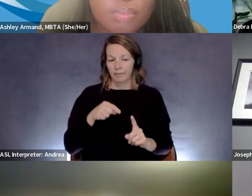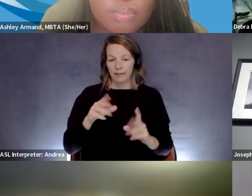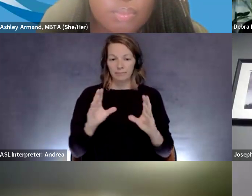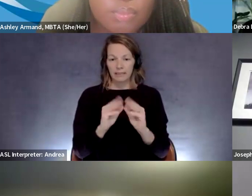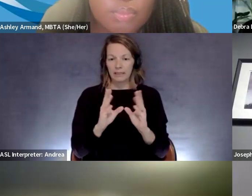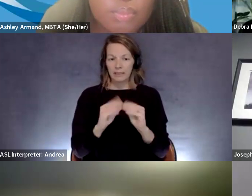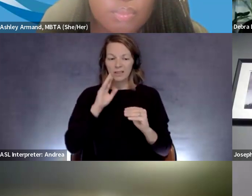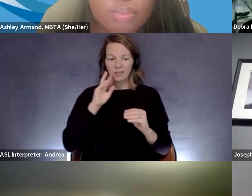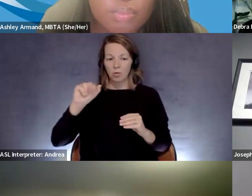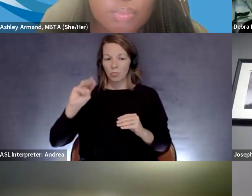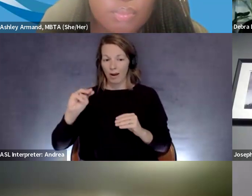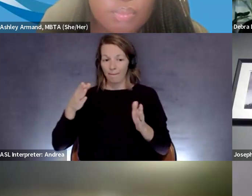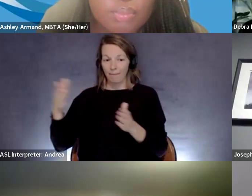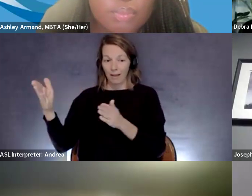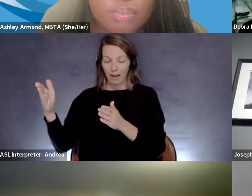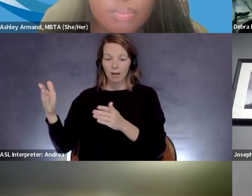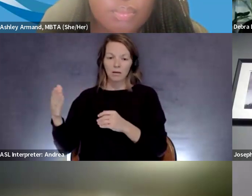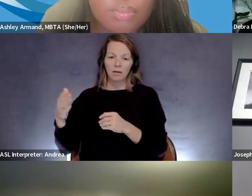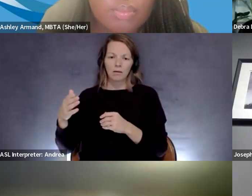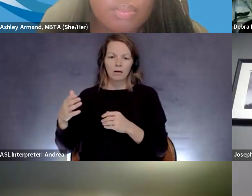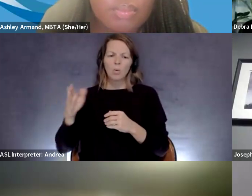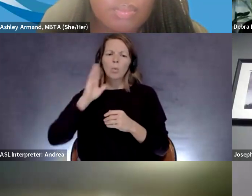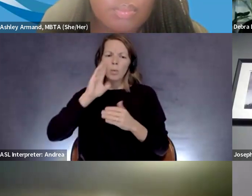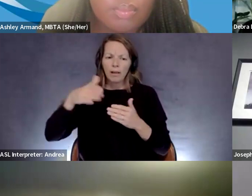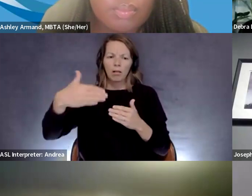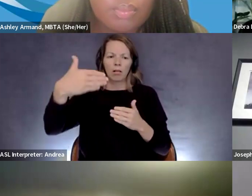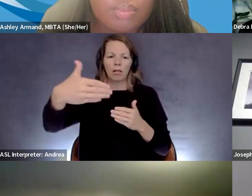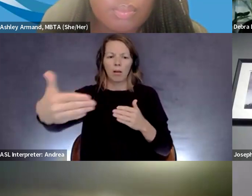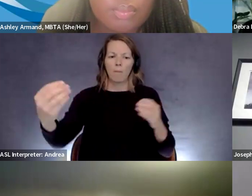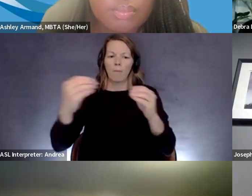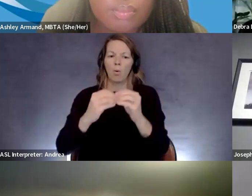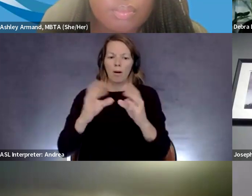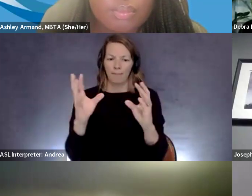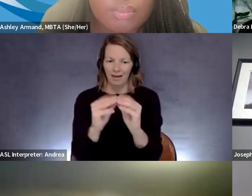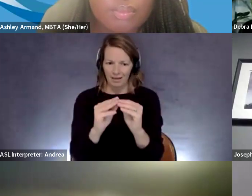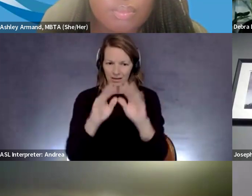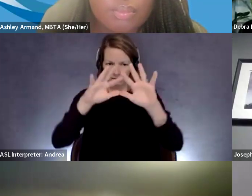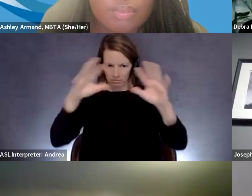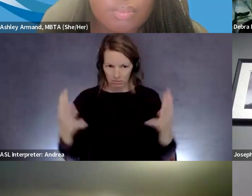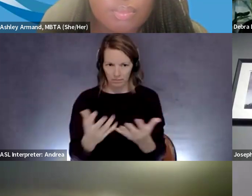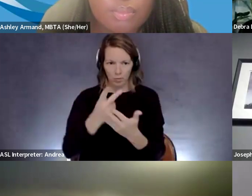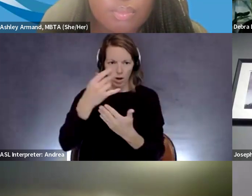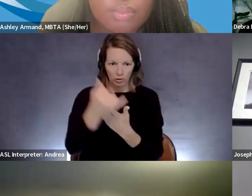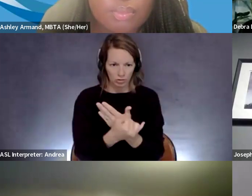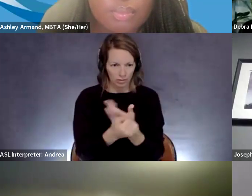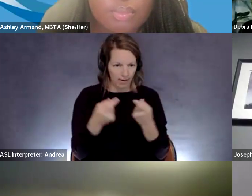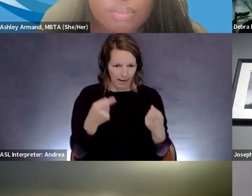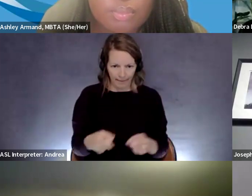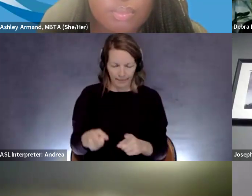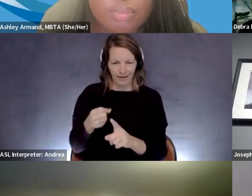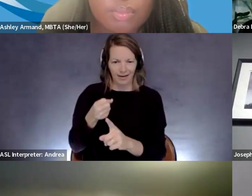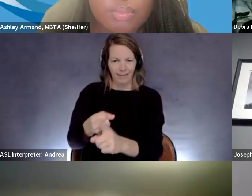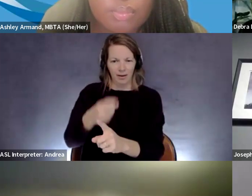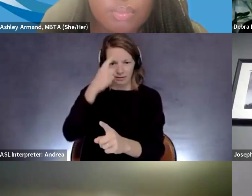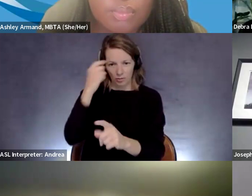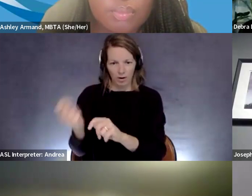towards the ramp plan, we intended on having some further meetings to discuss kind of the project overall, kind of what was happening and the impacts to